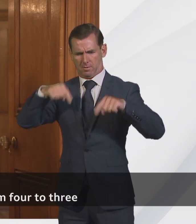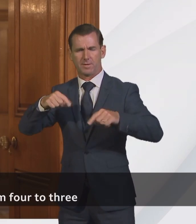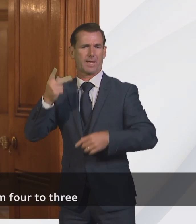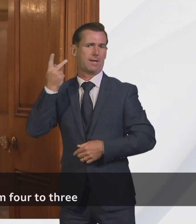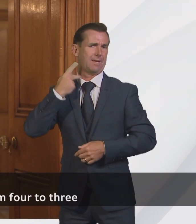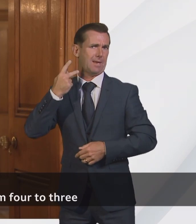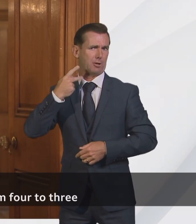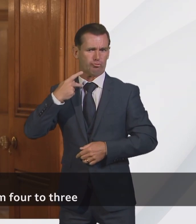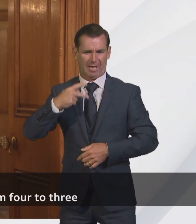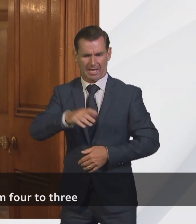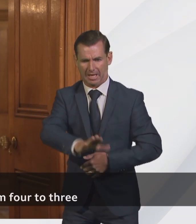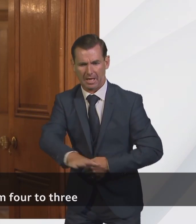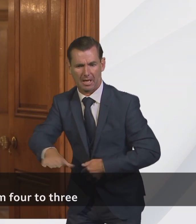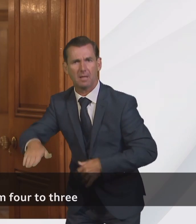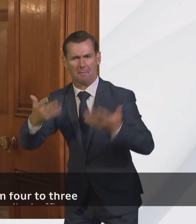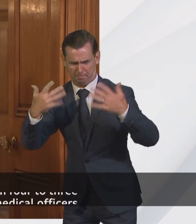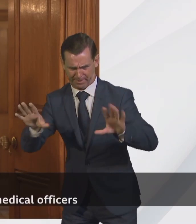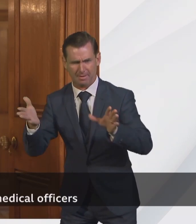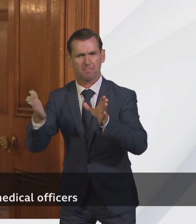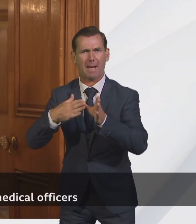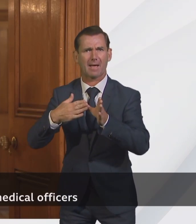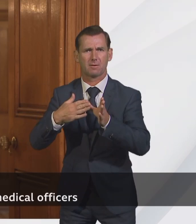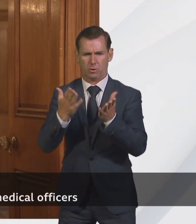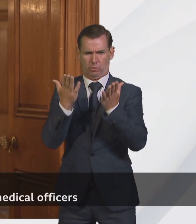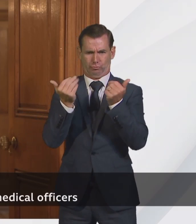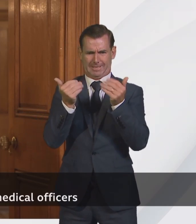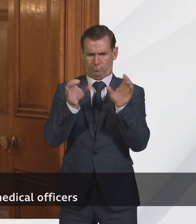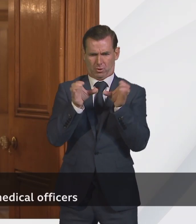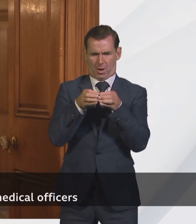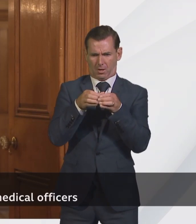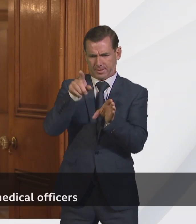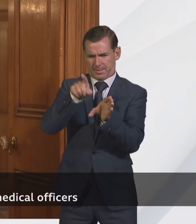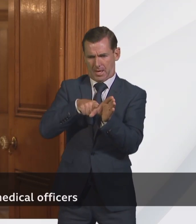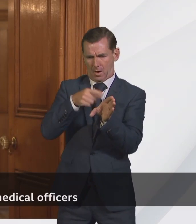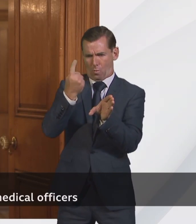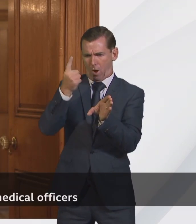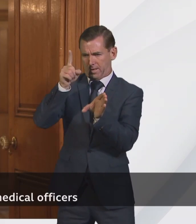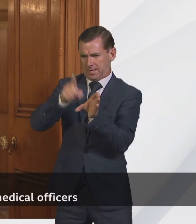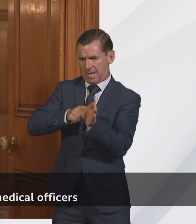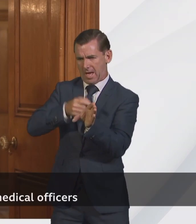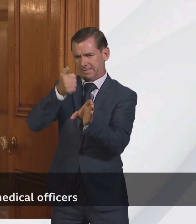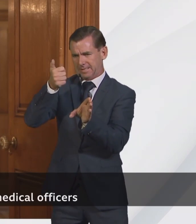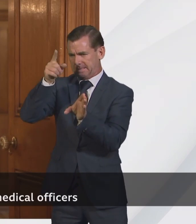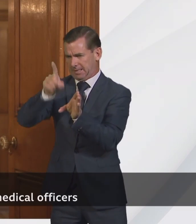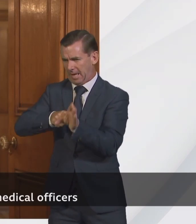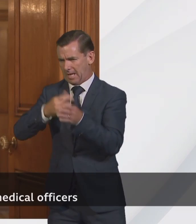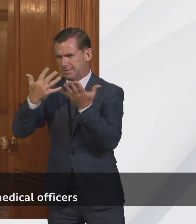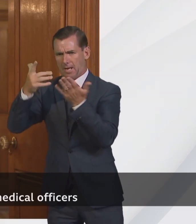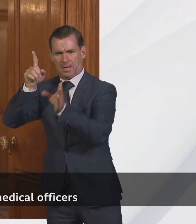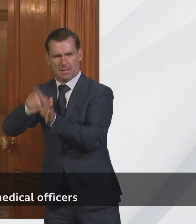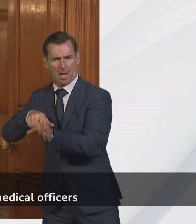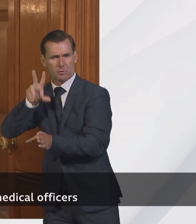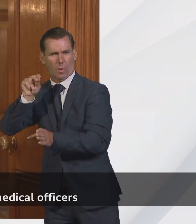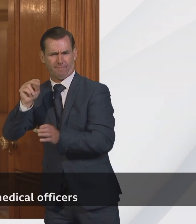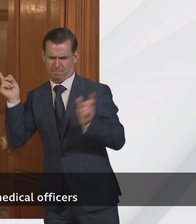to come back. Reception school children are able to come back year 1, year 6, year 10 and year 12.